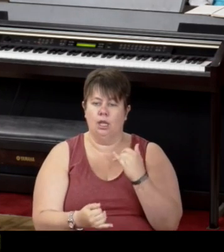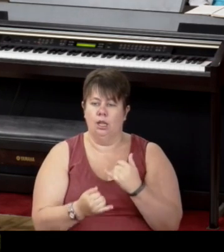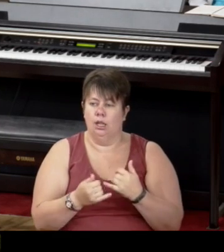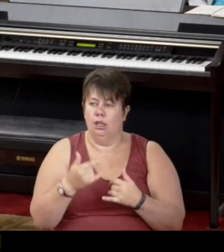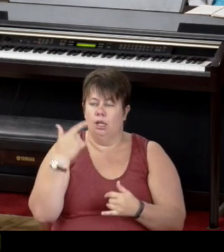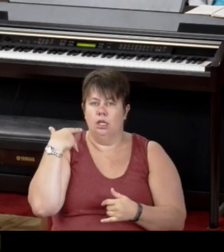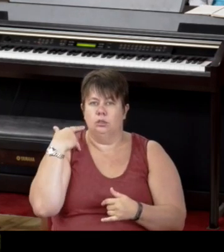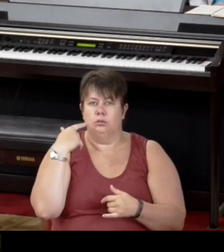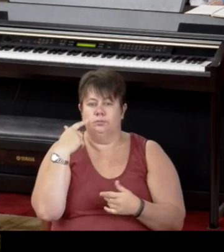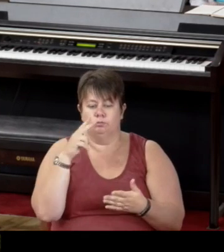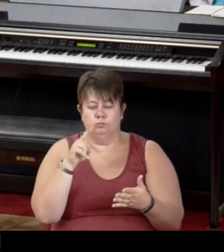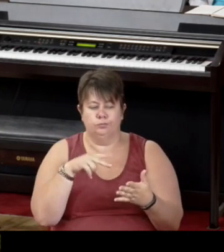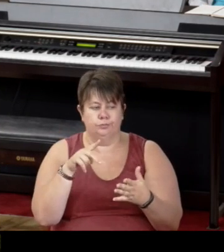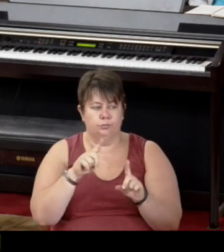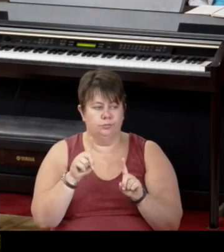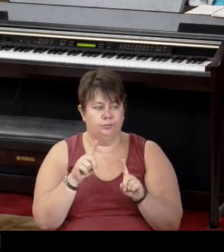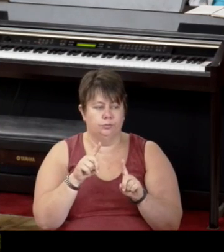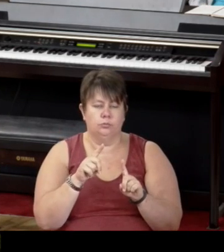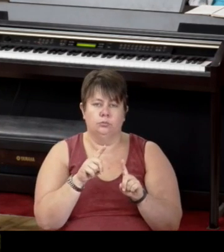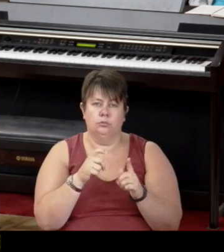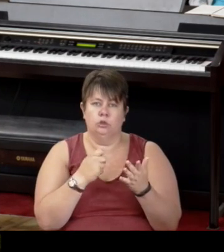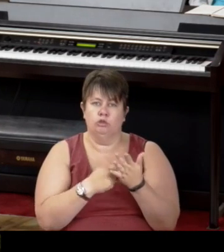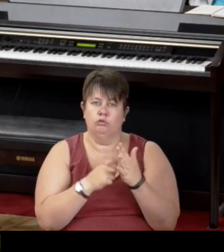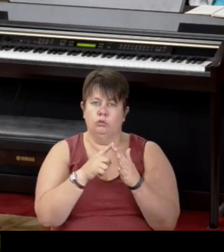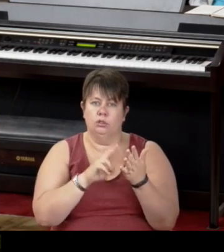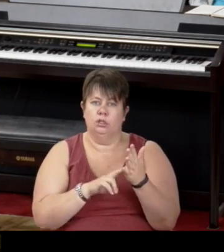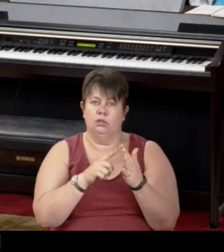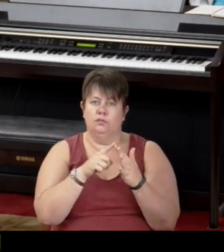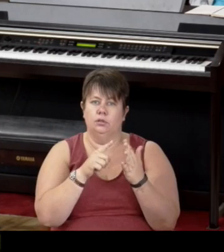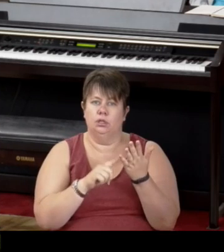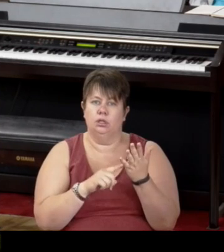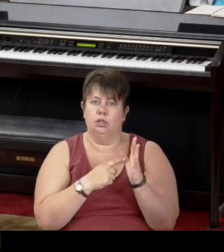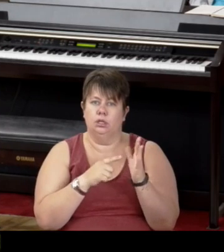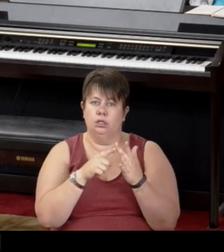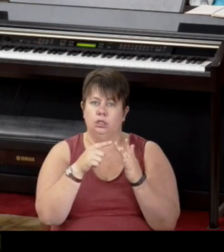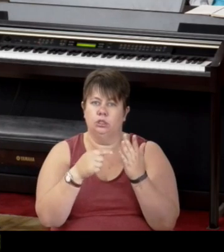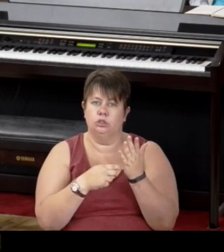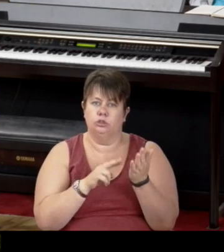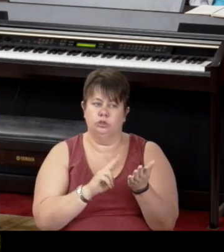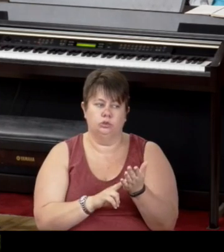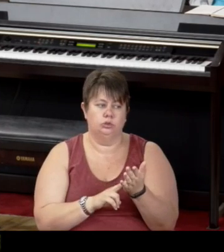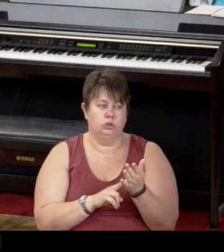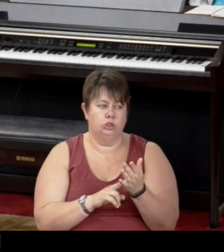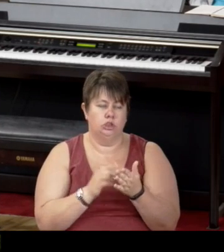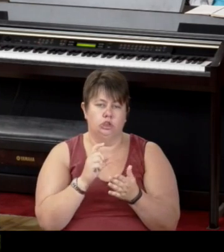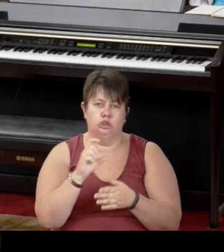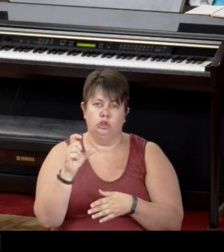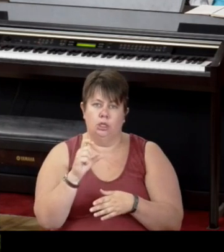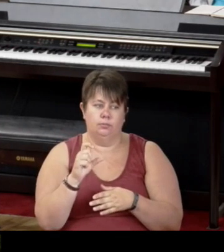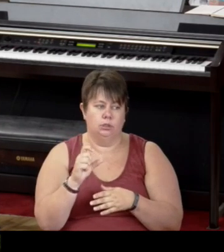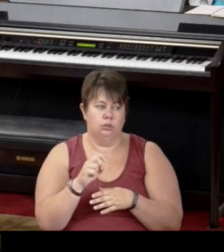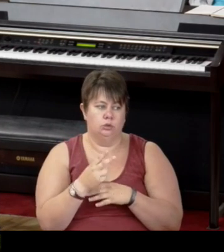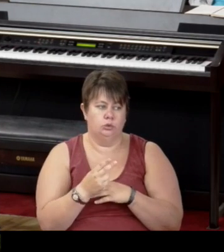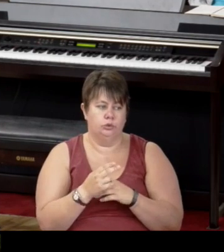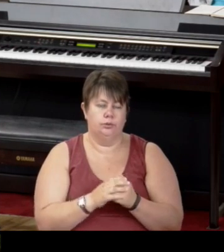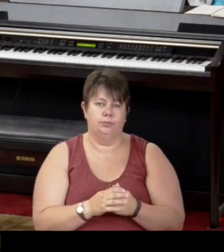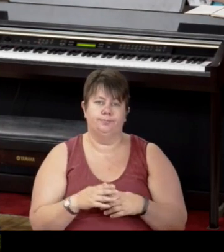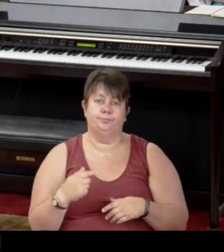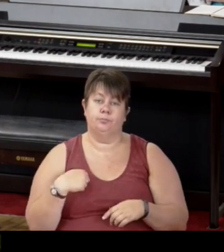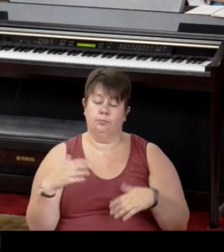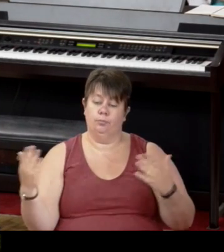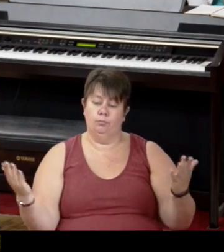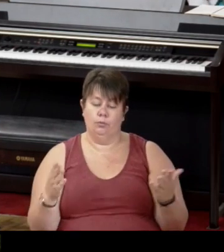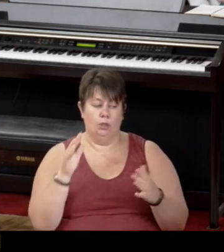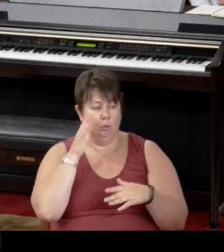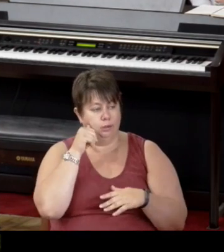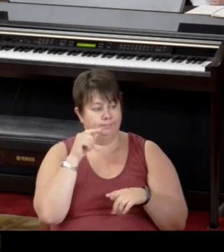2. And this morning, we're going to be reading the next two letters to churches in that chapter, verses 12 through